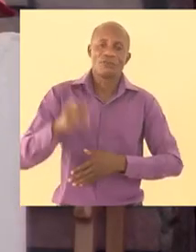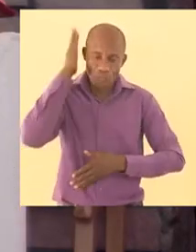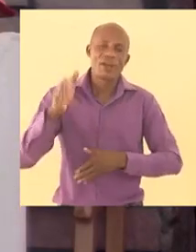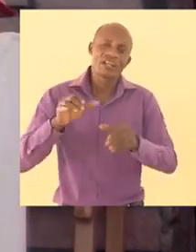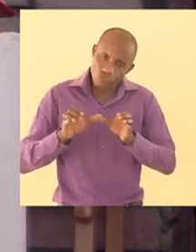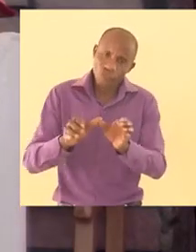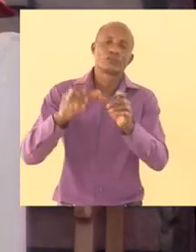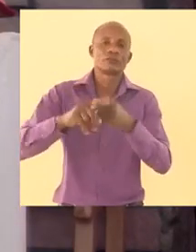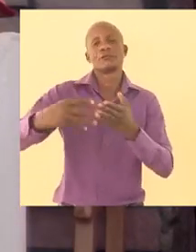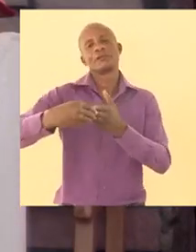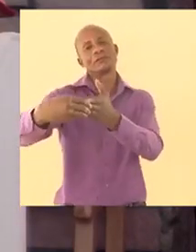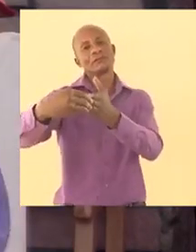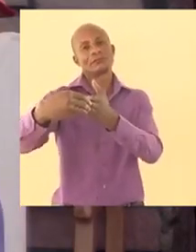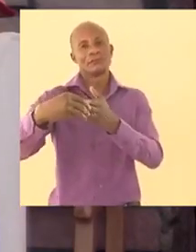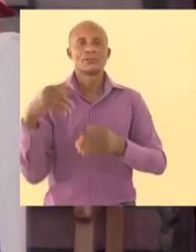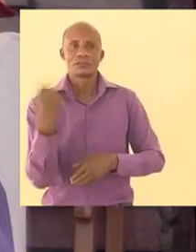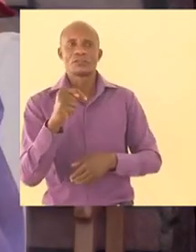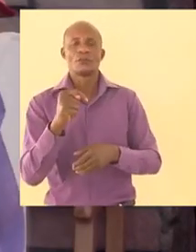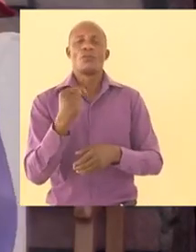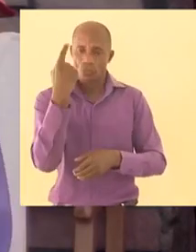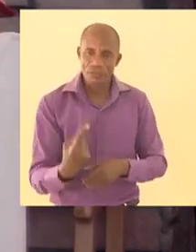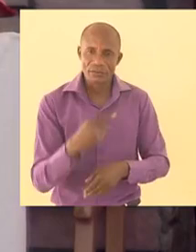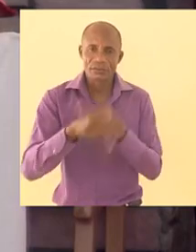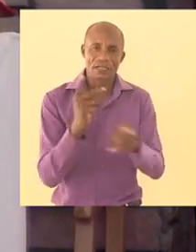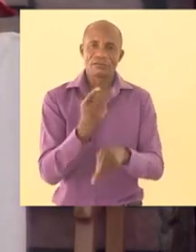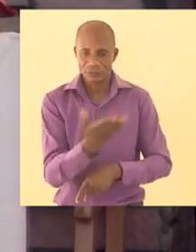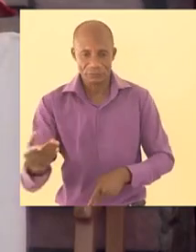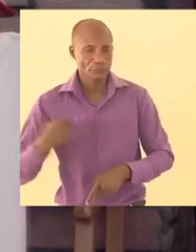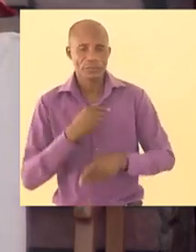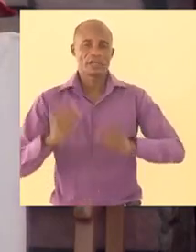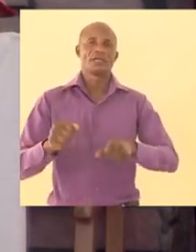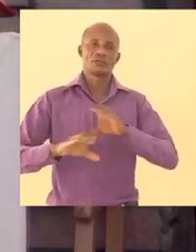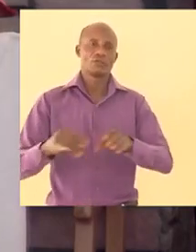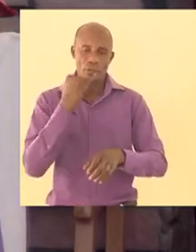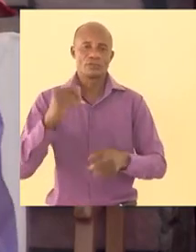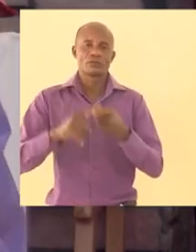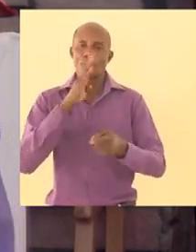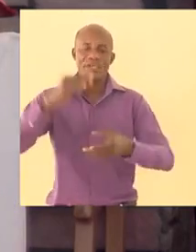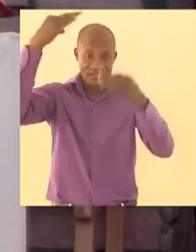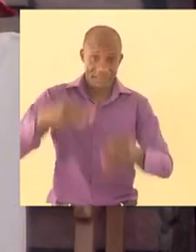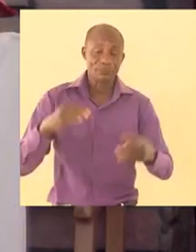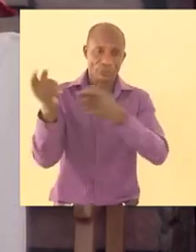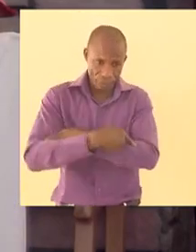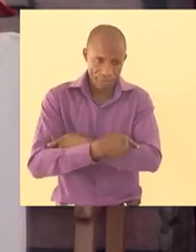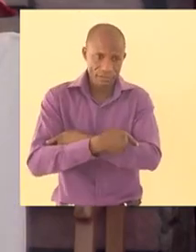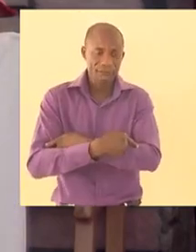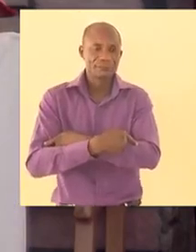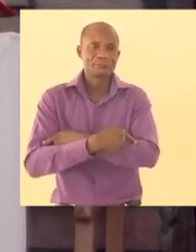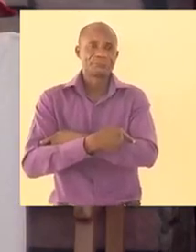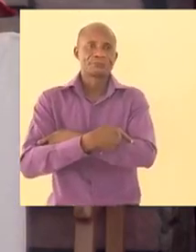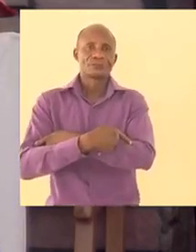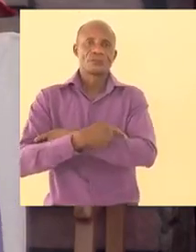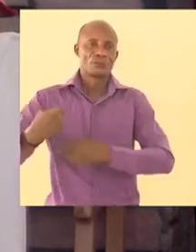will continue to dominate. The only kind of thing we can do is for each one of us to be determined today that, okay, you have come to Mass today,